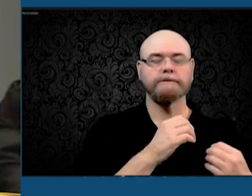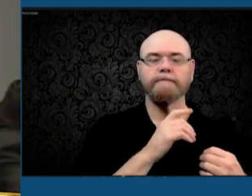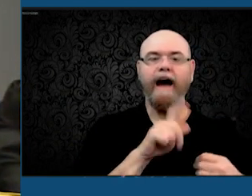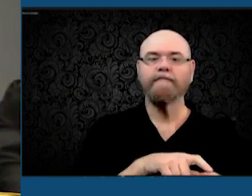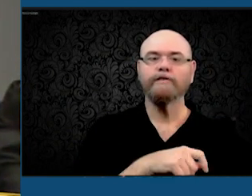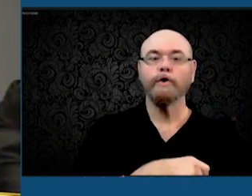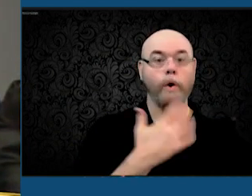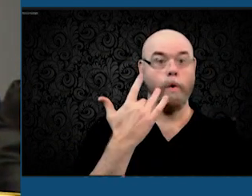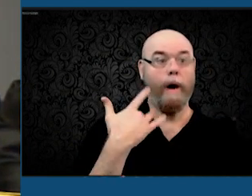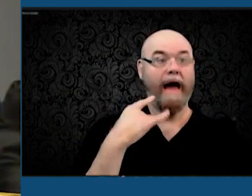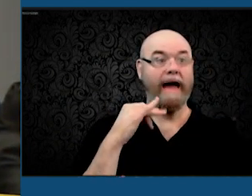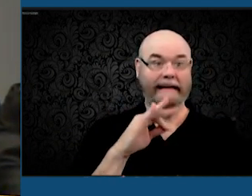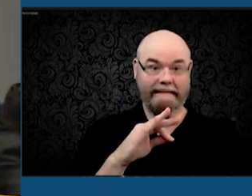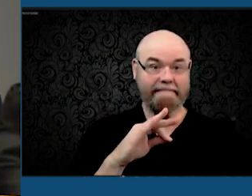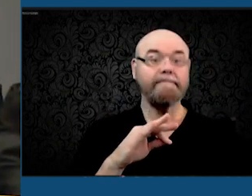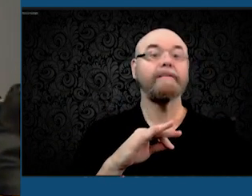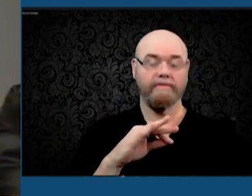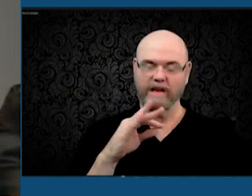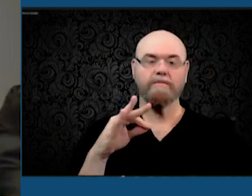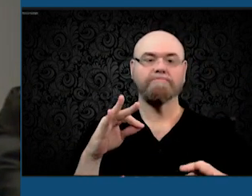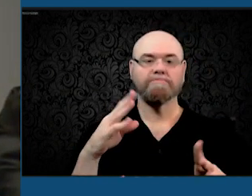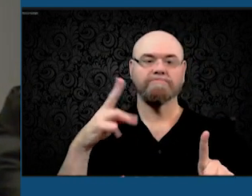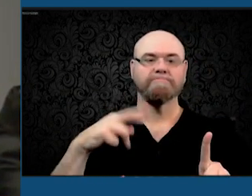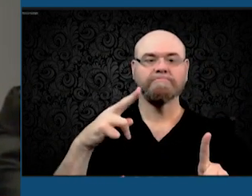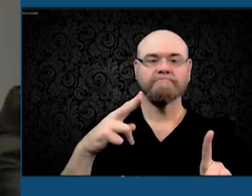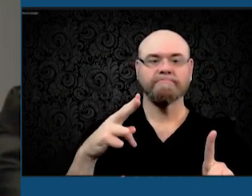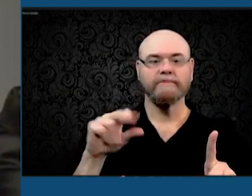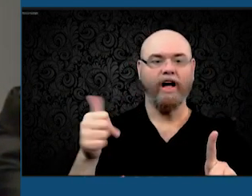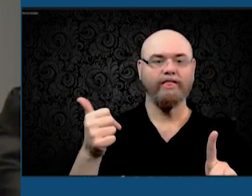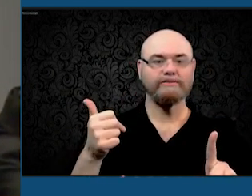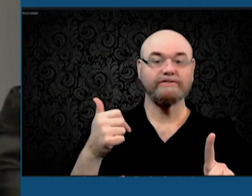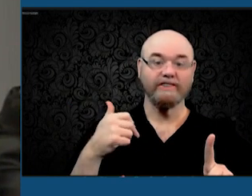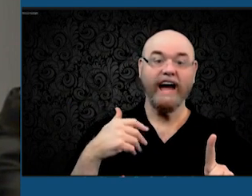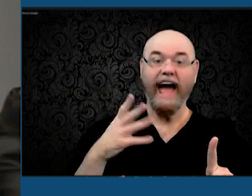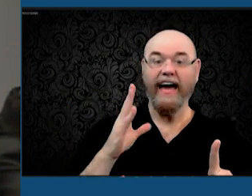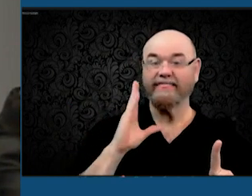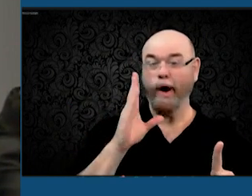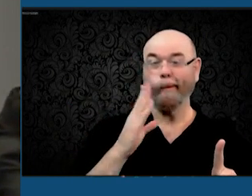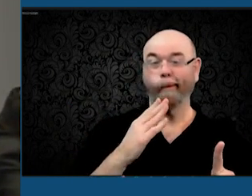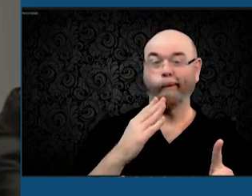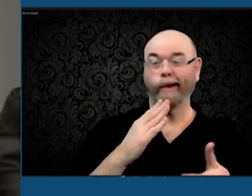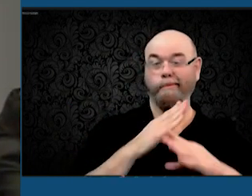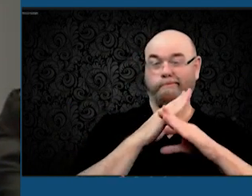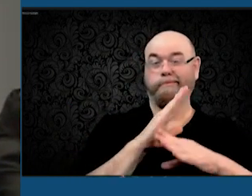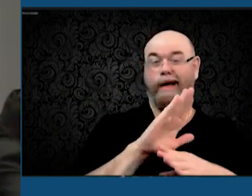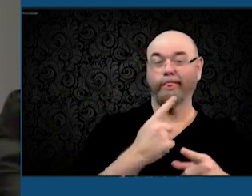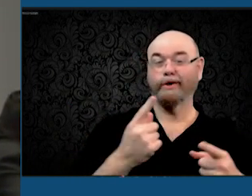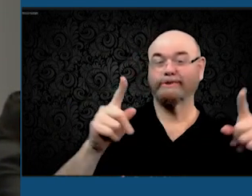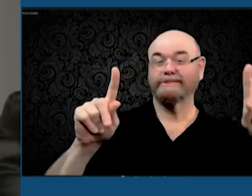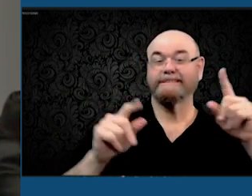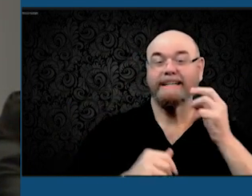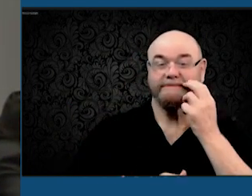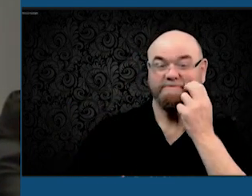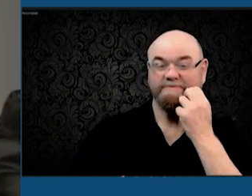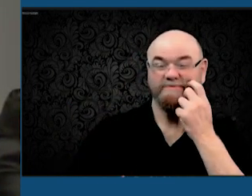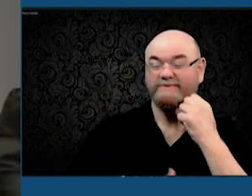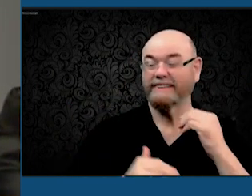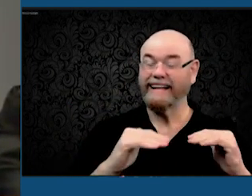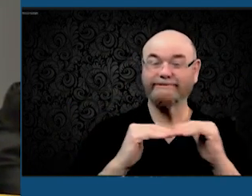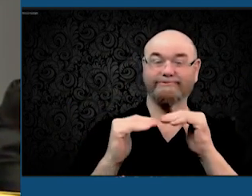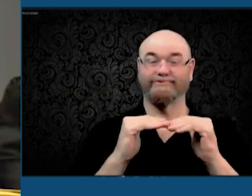judged others a certain way that's going to inhibit their success. That's another form of equity, gender equity.